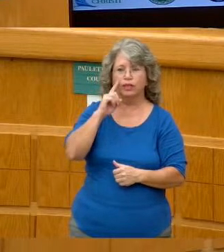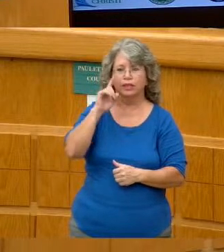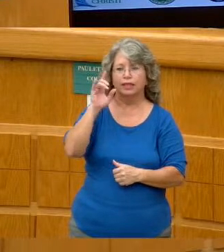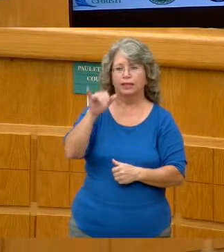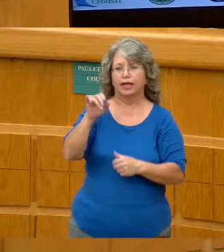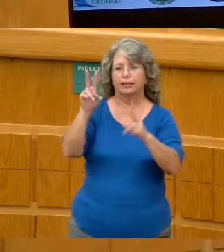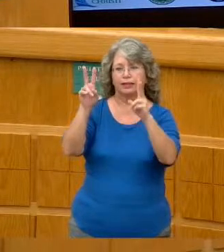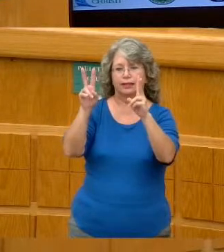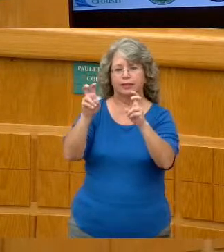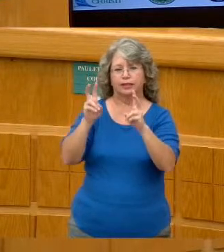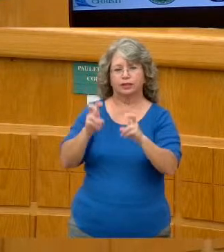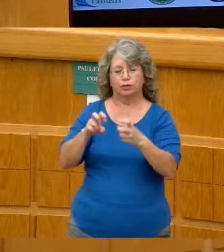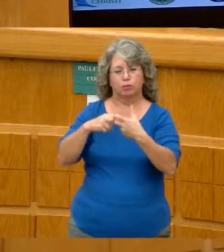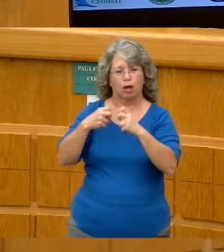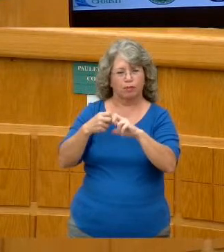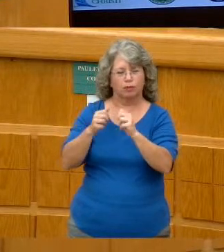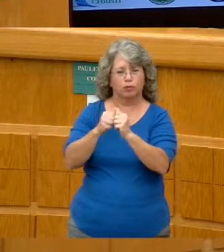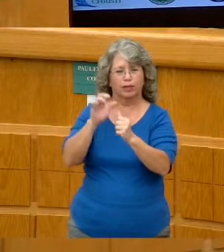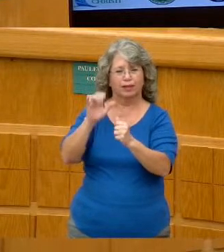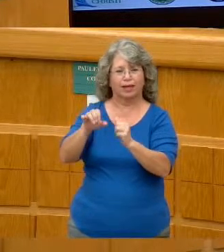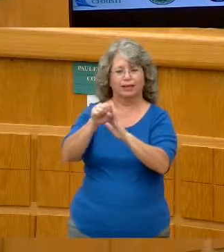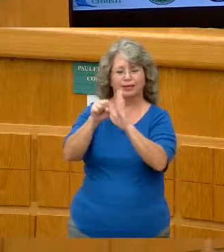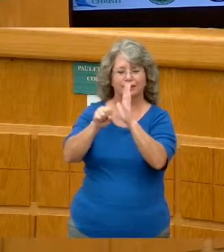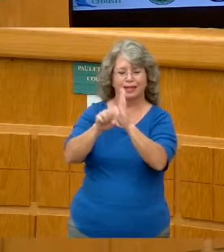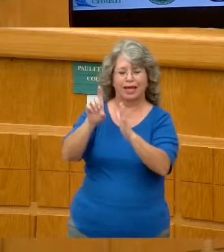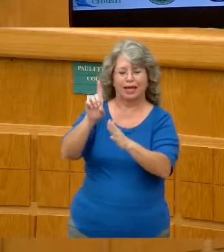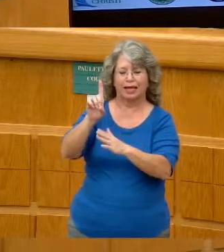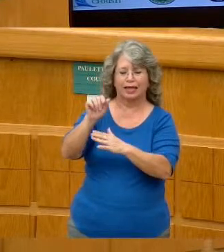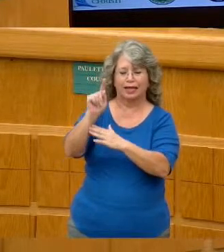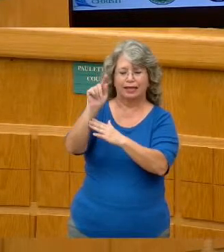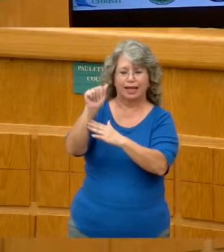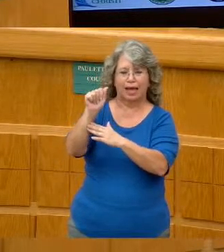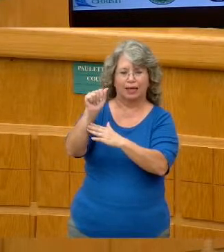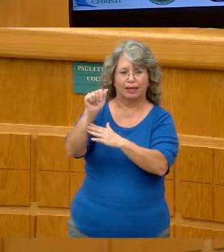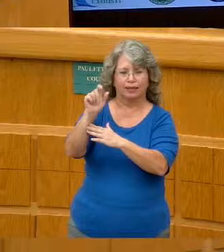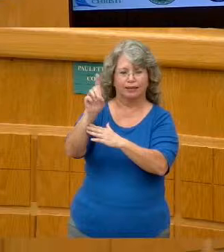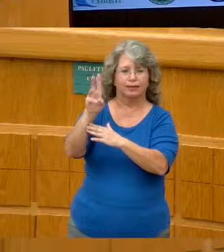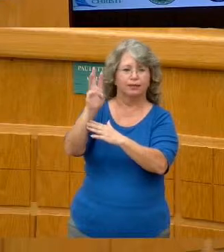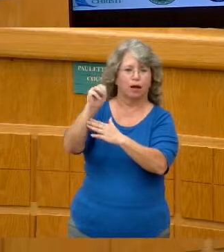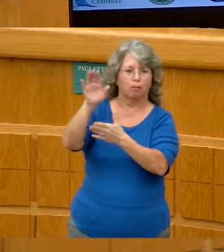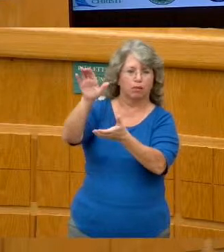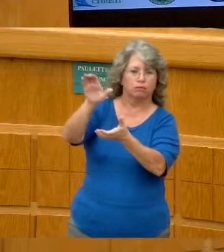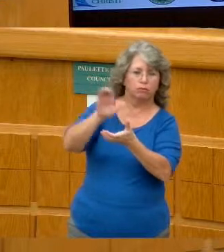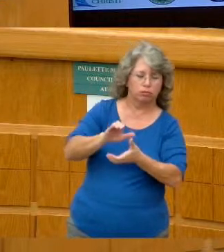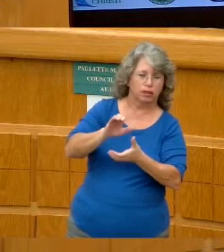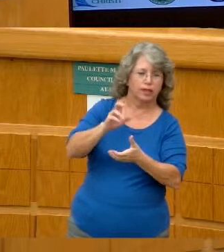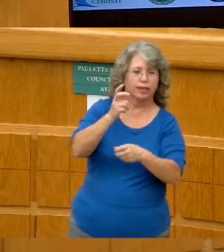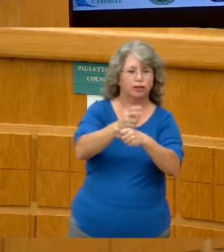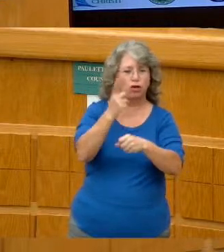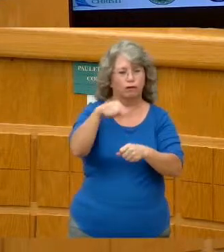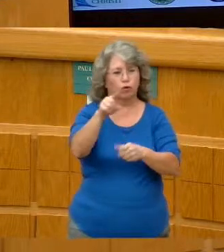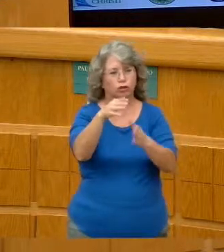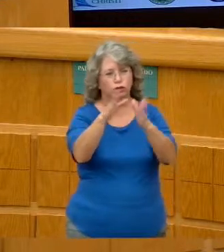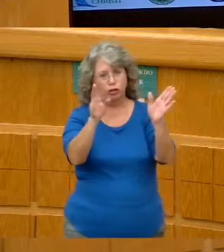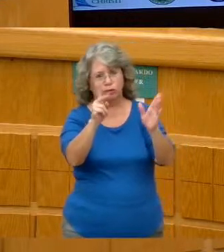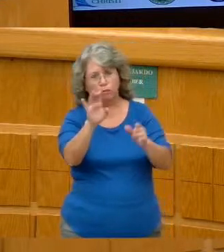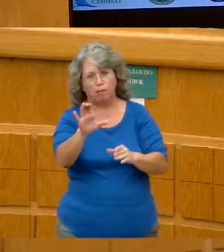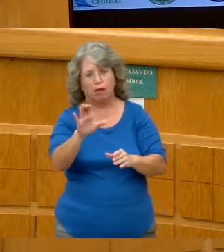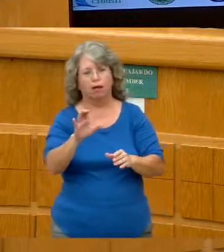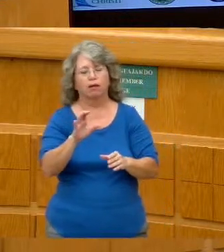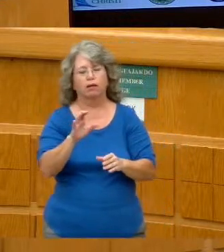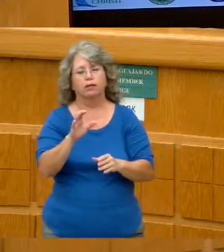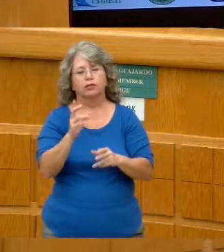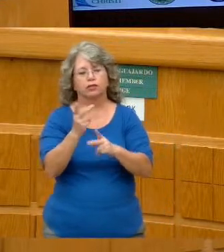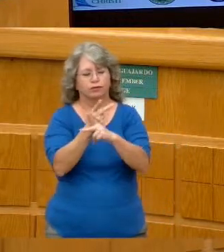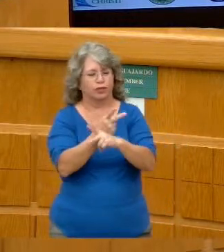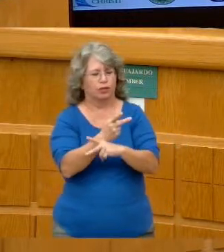think it's hard for the public to figure out what's the actual number is when you get